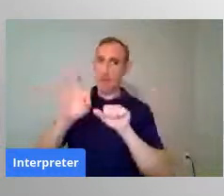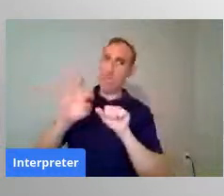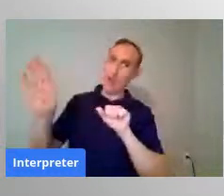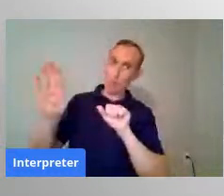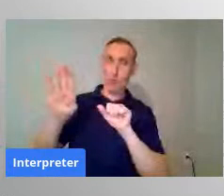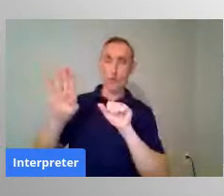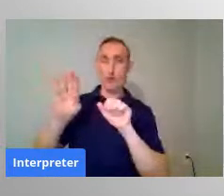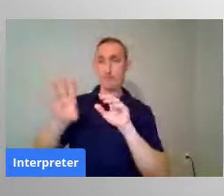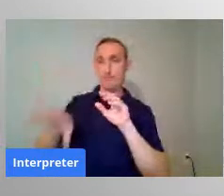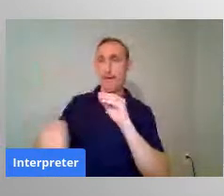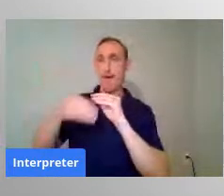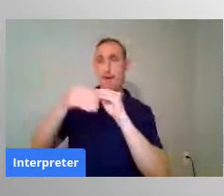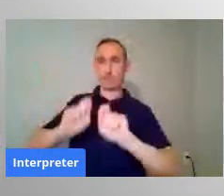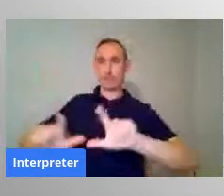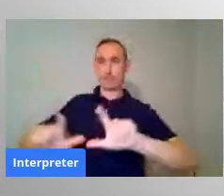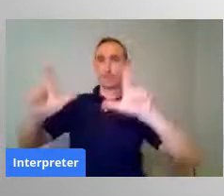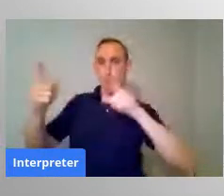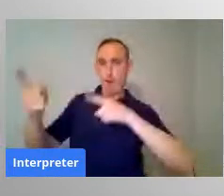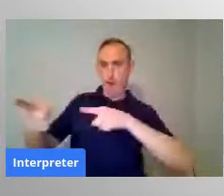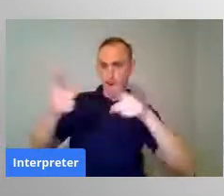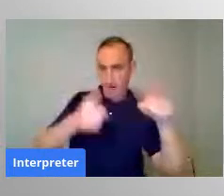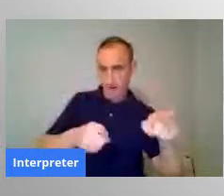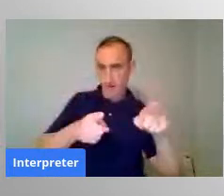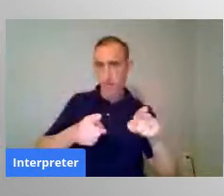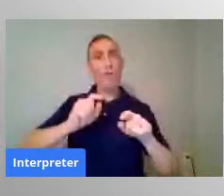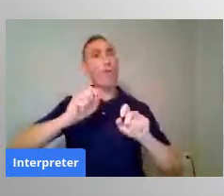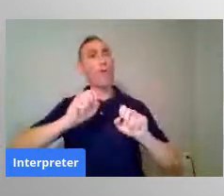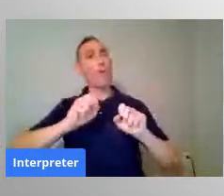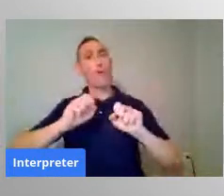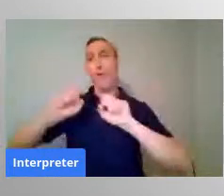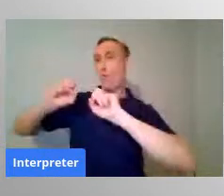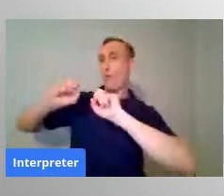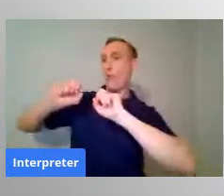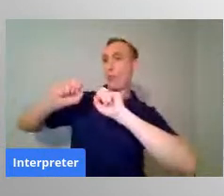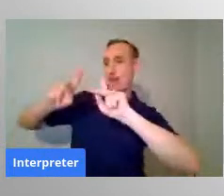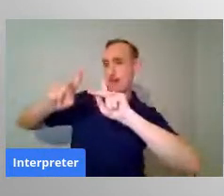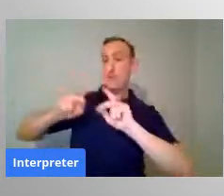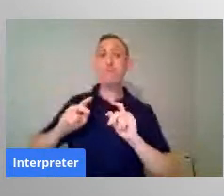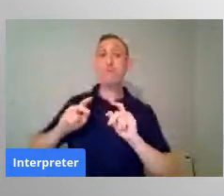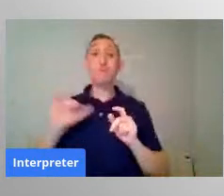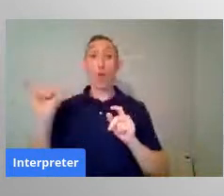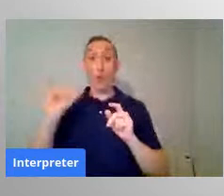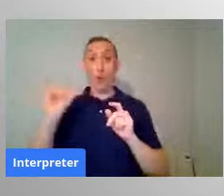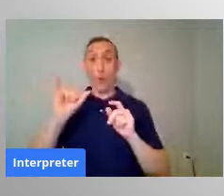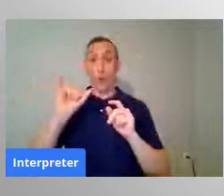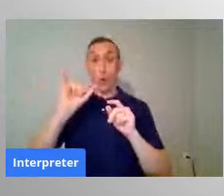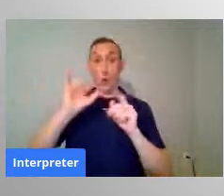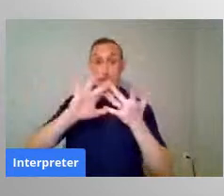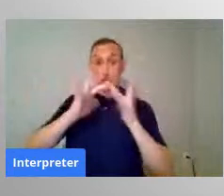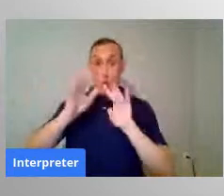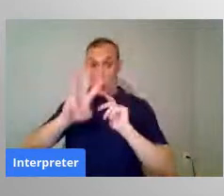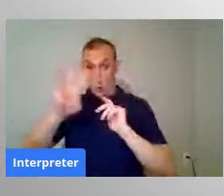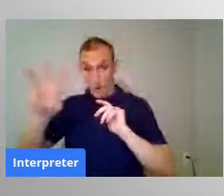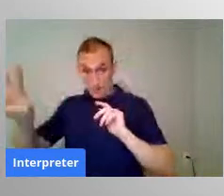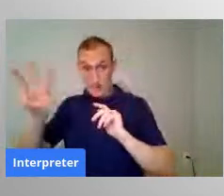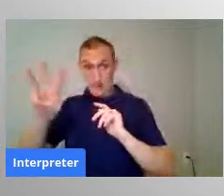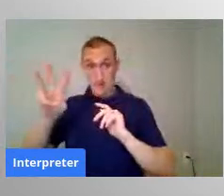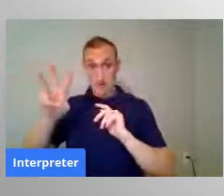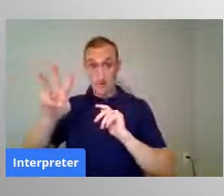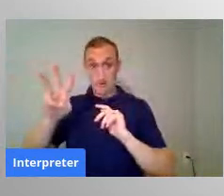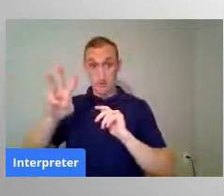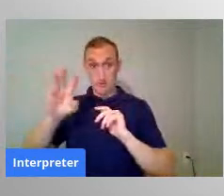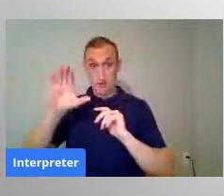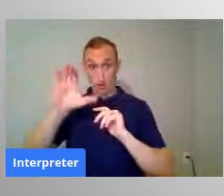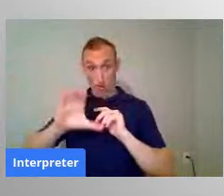Okay. And I think featuring reopening plans more prominently on the website would also be really helpful for parents to be able to access them